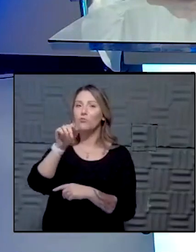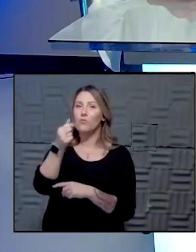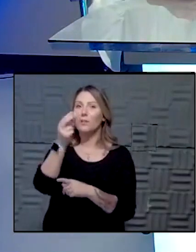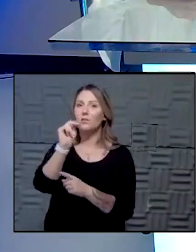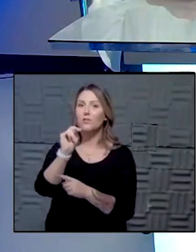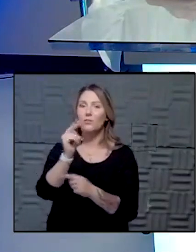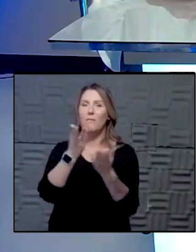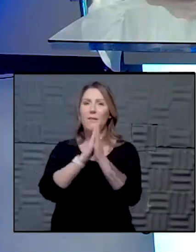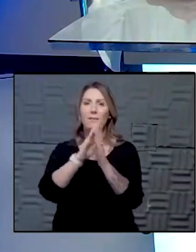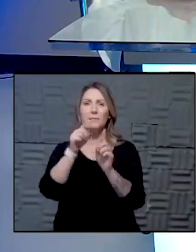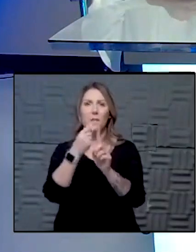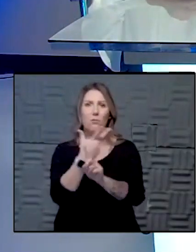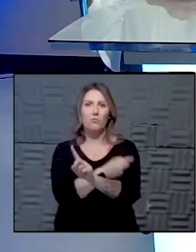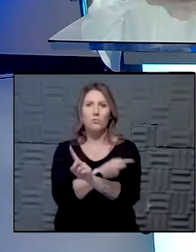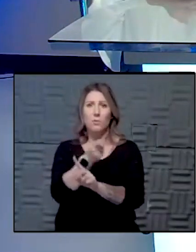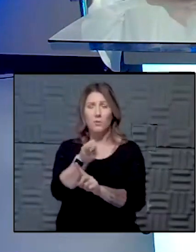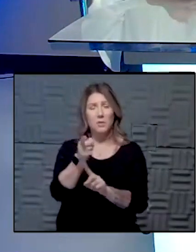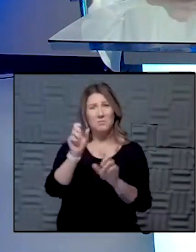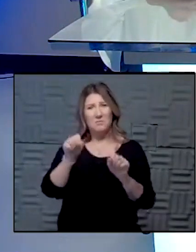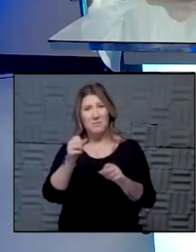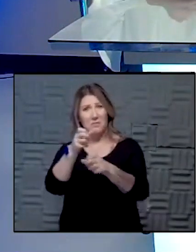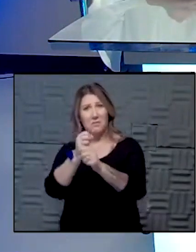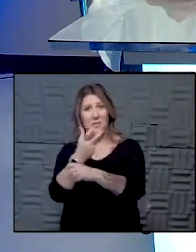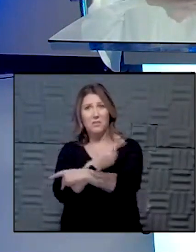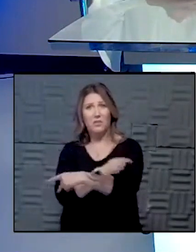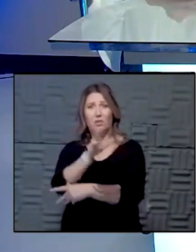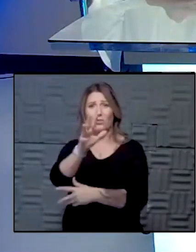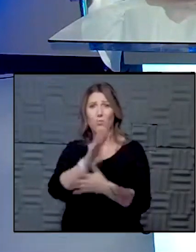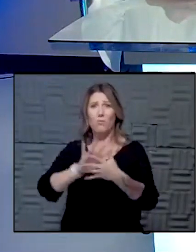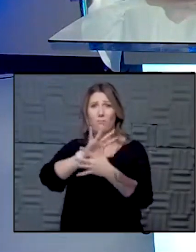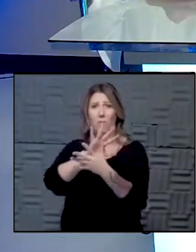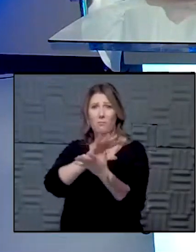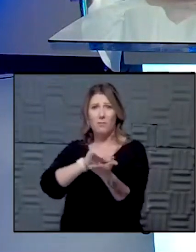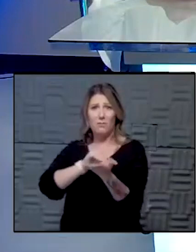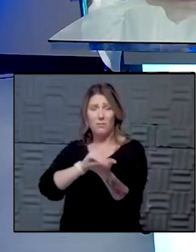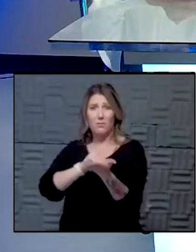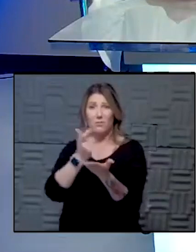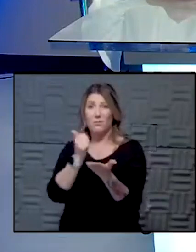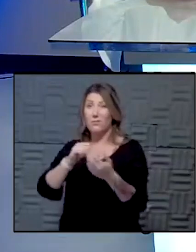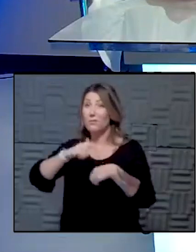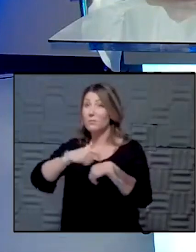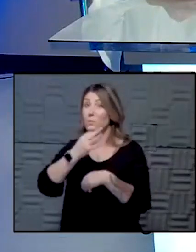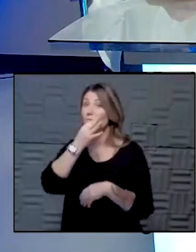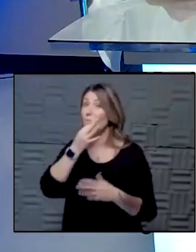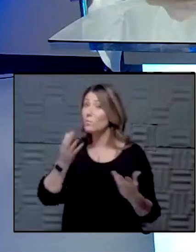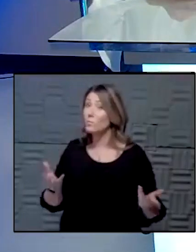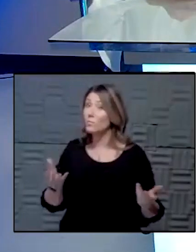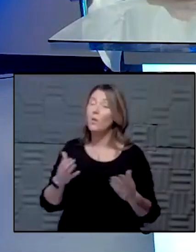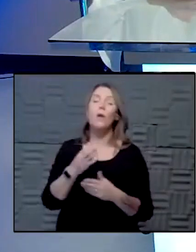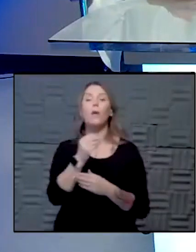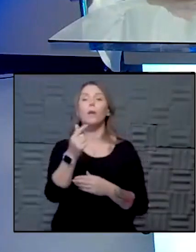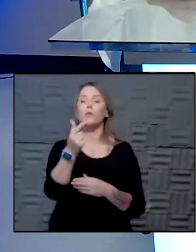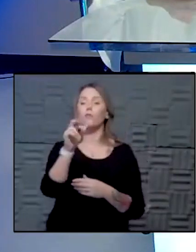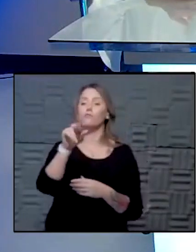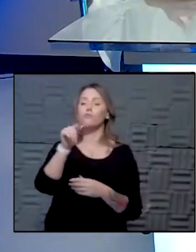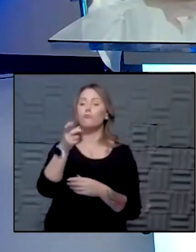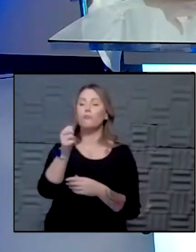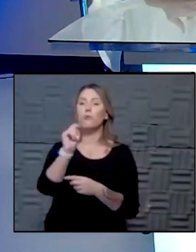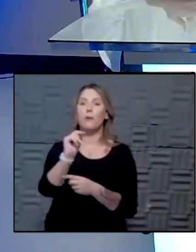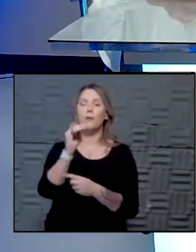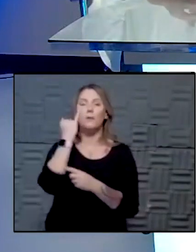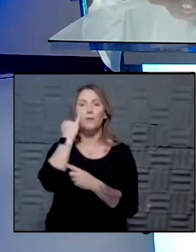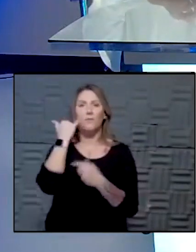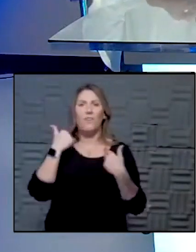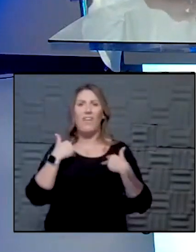Joe Ellen wants to know, are you going to be able to get the shot at your primary care doctors anytime soon? Yeah. And Gretchen wants to know, if we have the